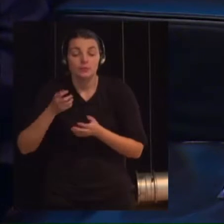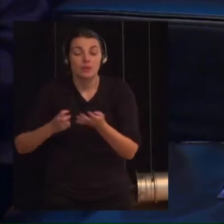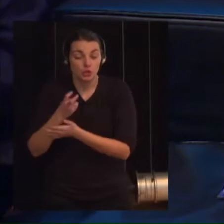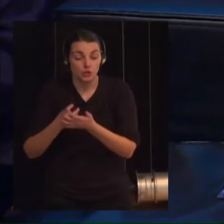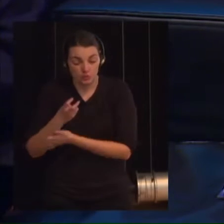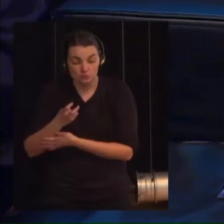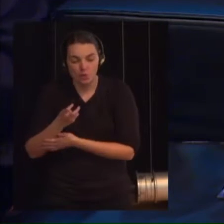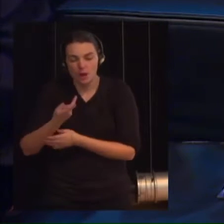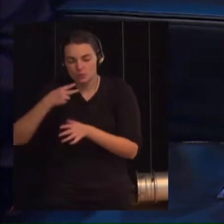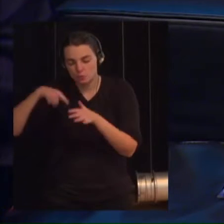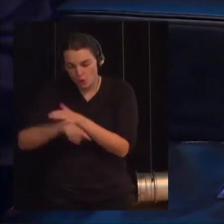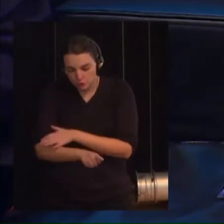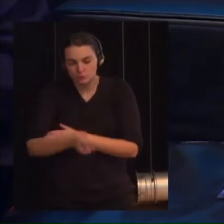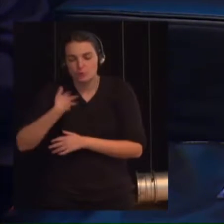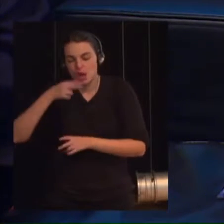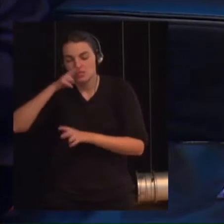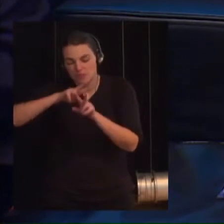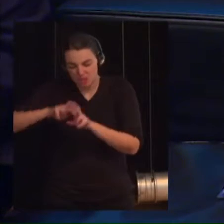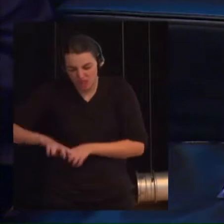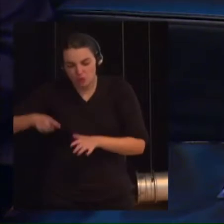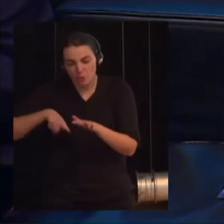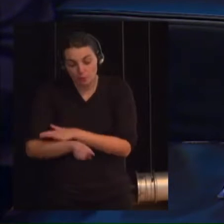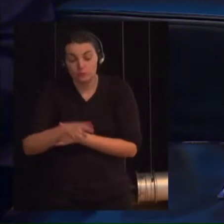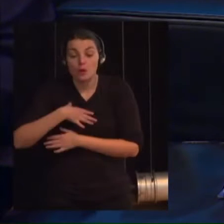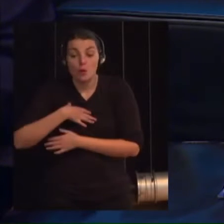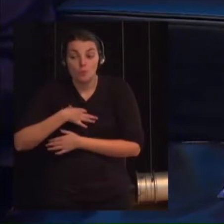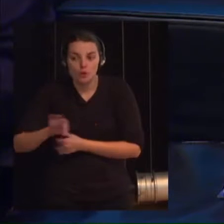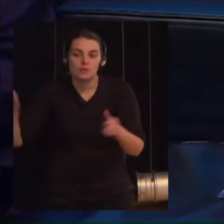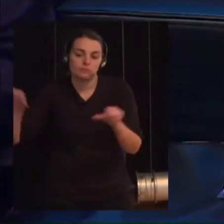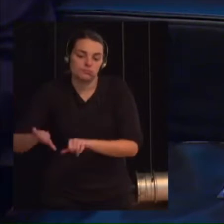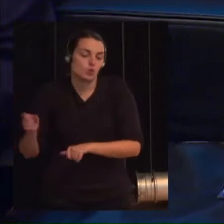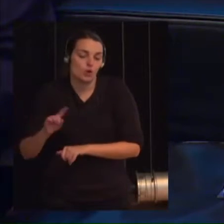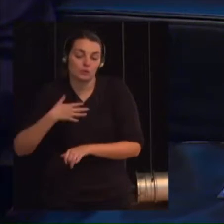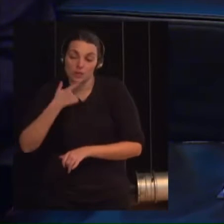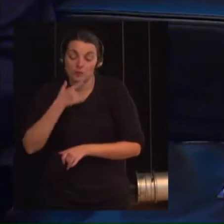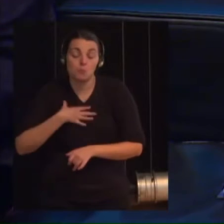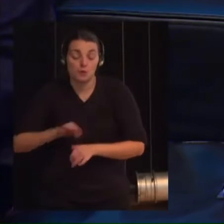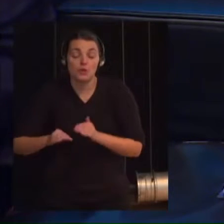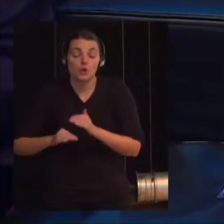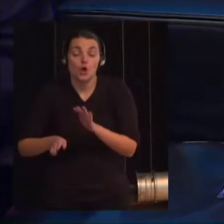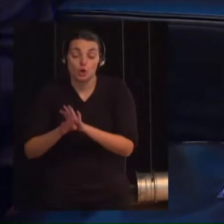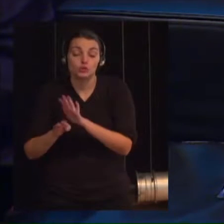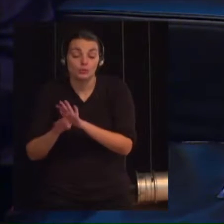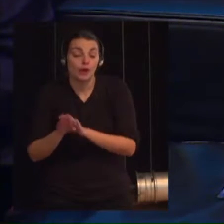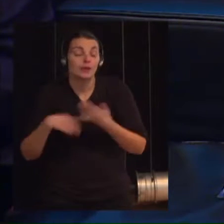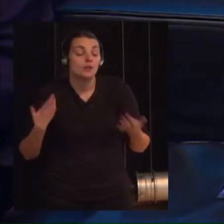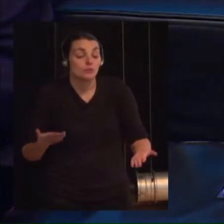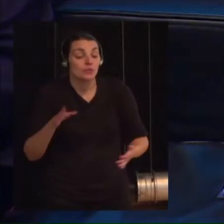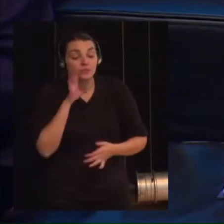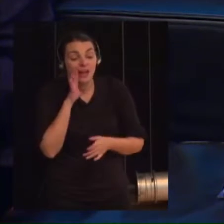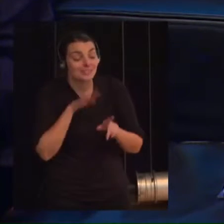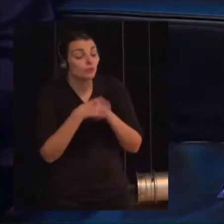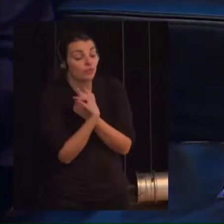So I would just say that brings us to this ever closer role between philanthropy and journalism